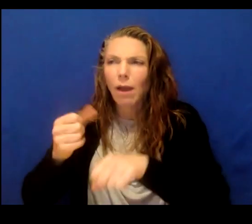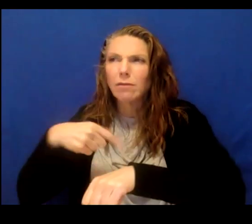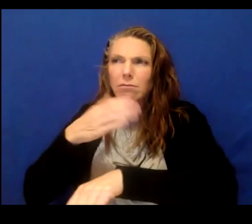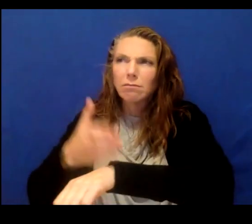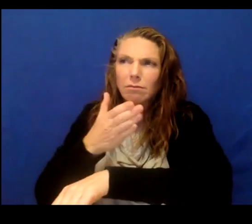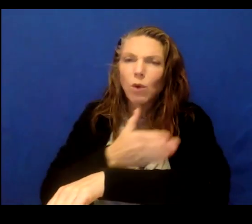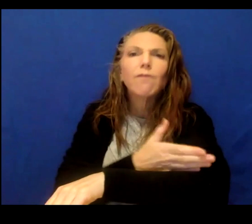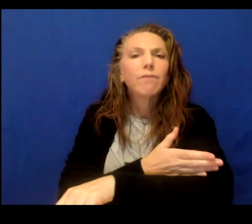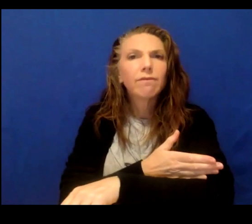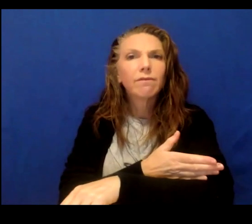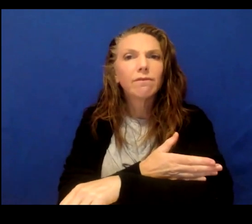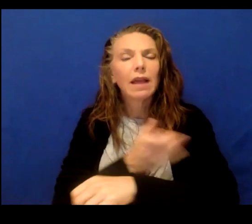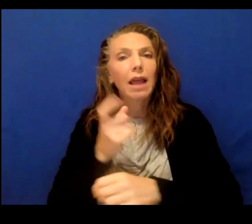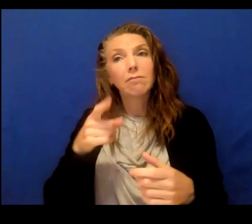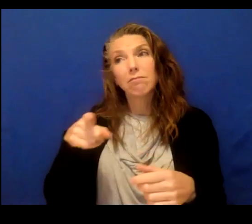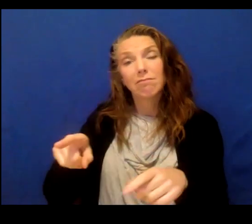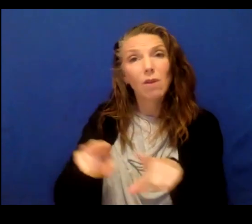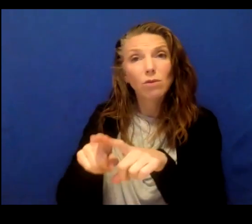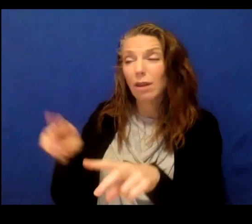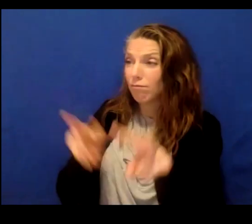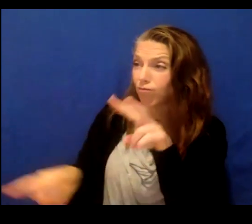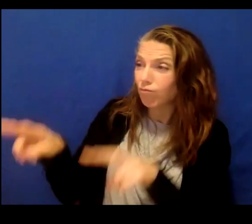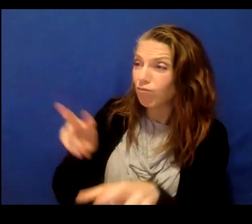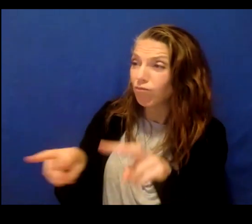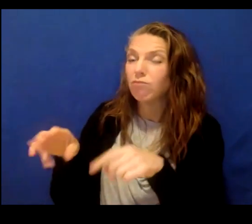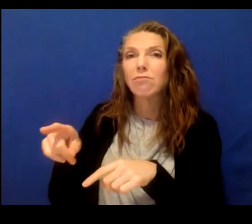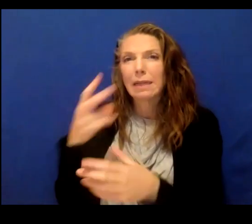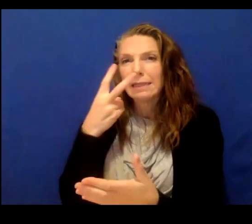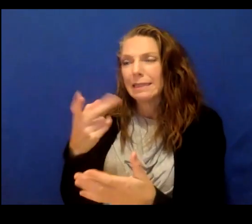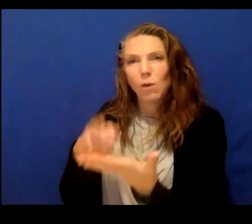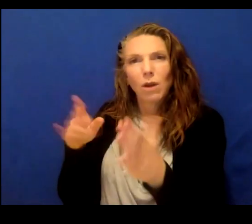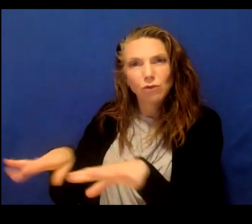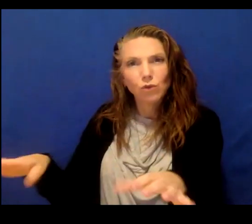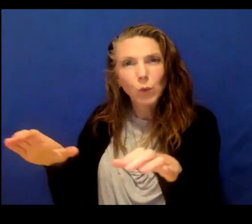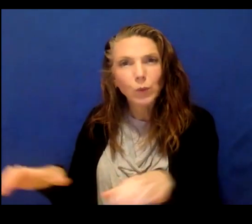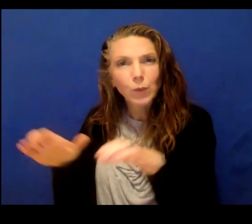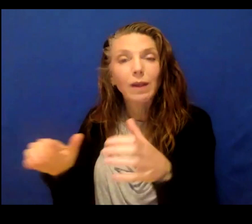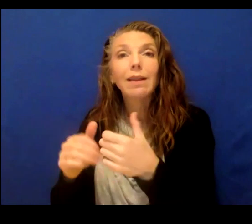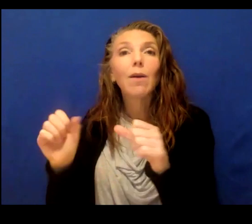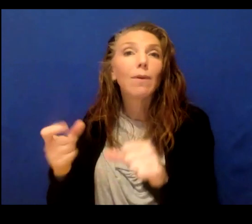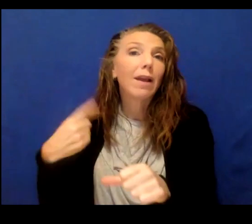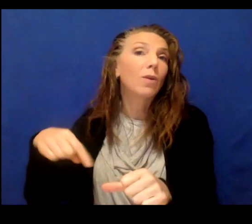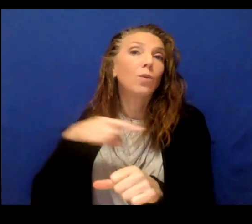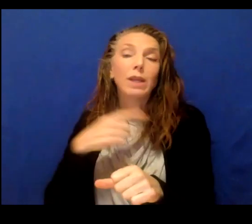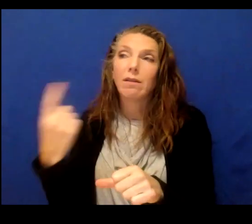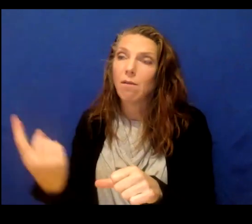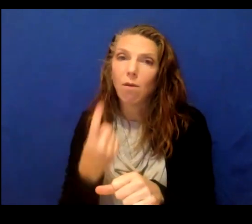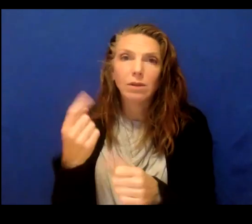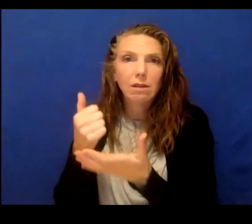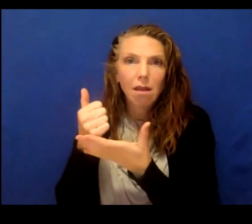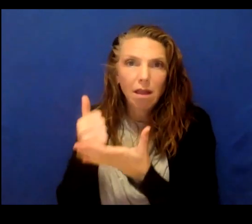intentionally observing and reflecting on what children are doing and how can we continue to, help and promote